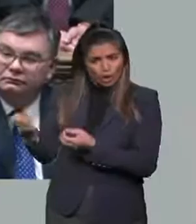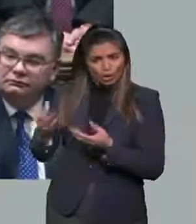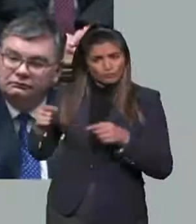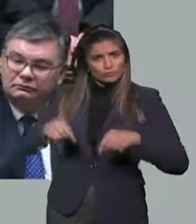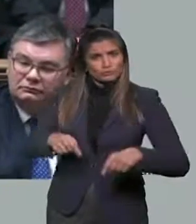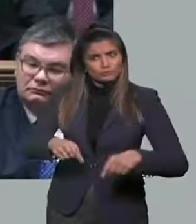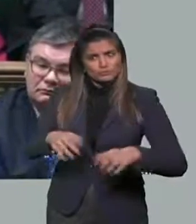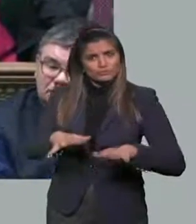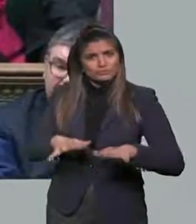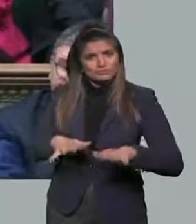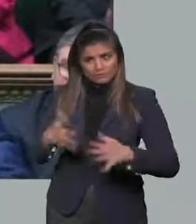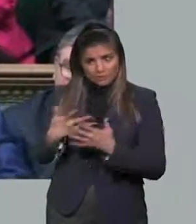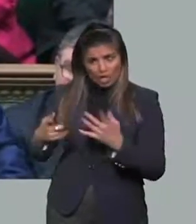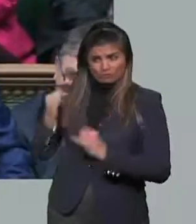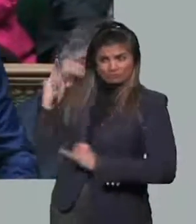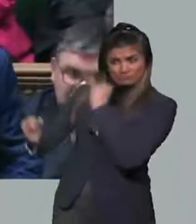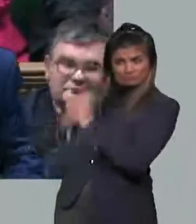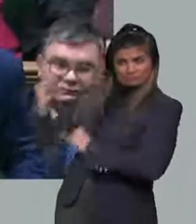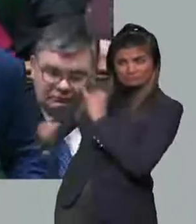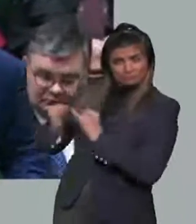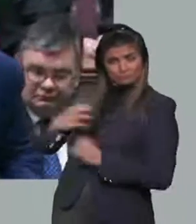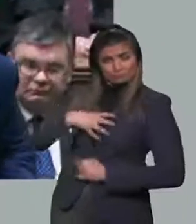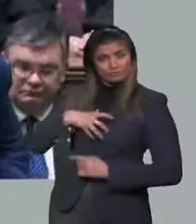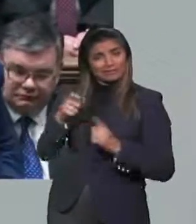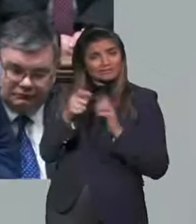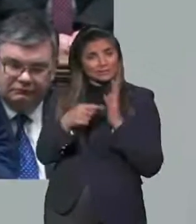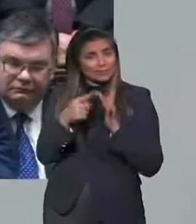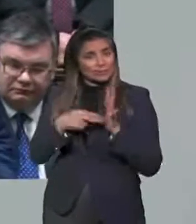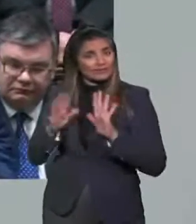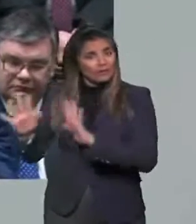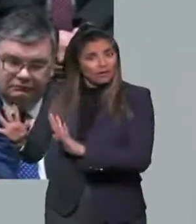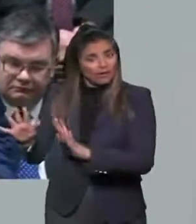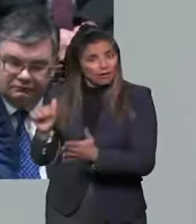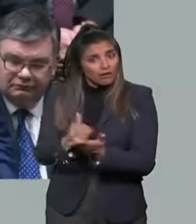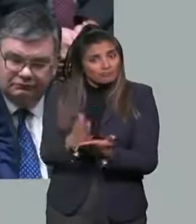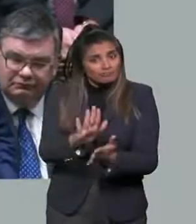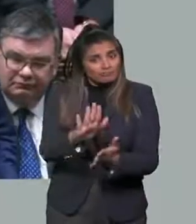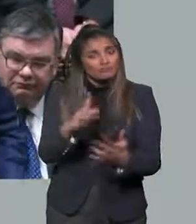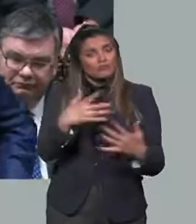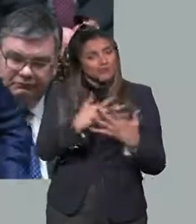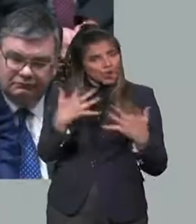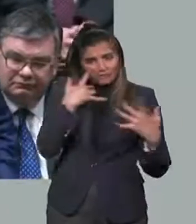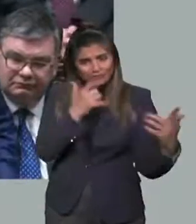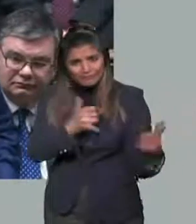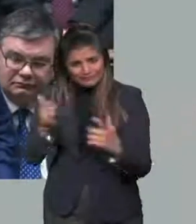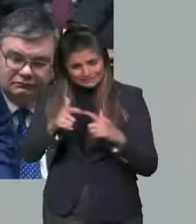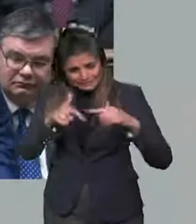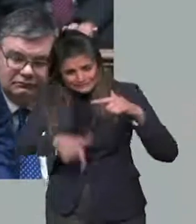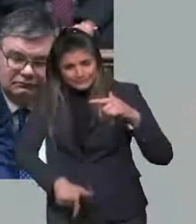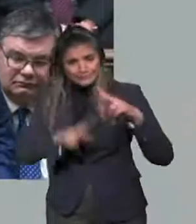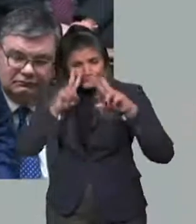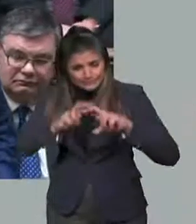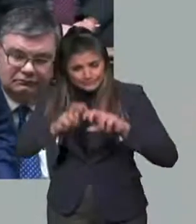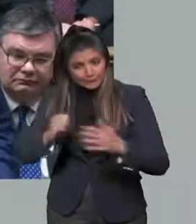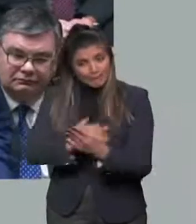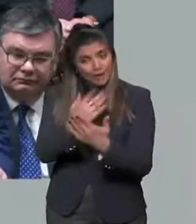country are critics of the Putin regime. Live peerages are vetted by the House of Lords Appointments Commission